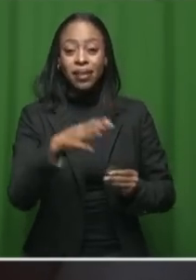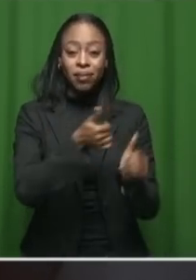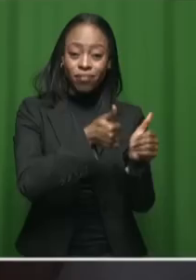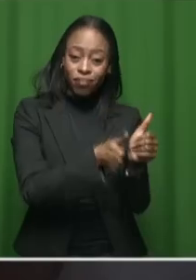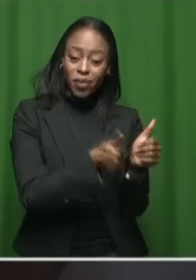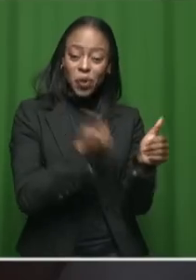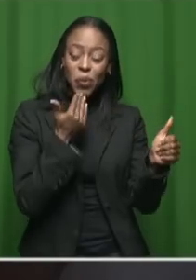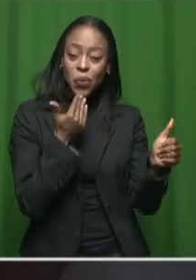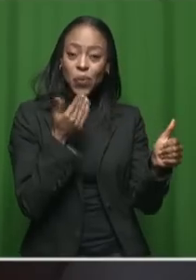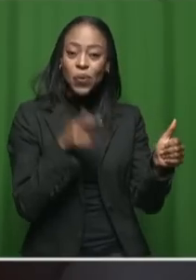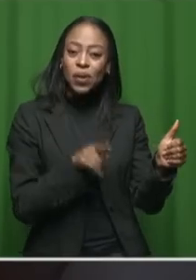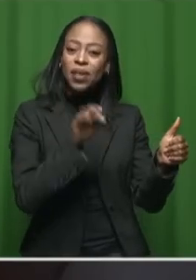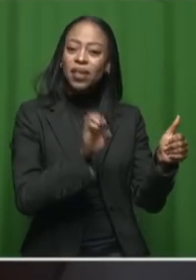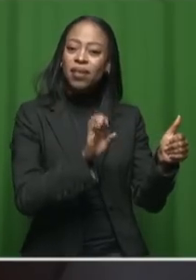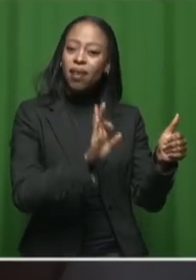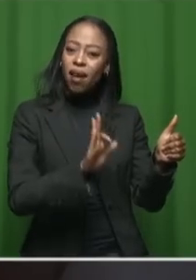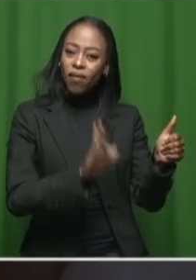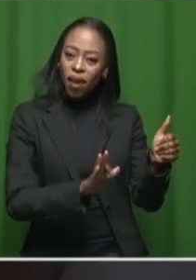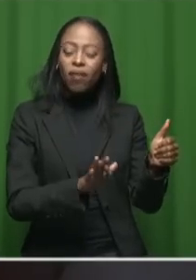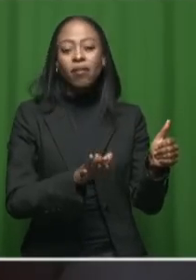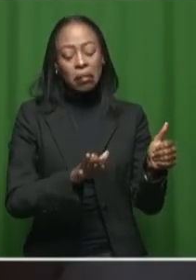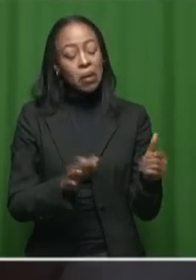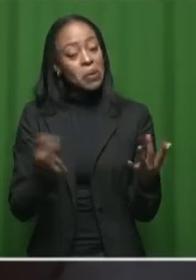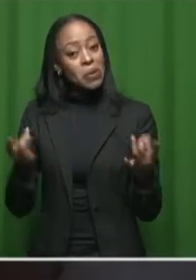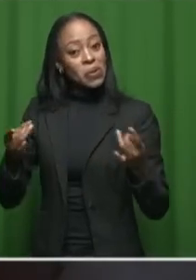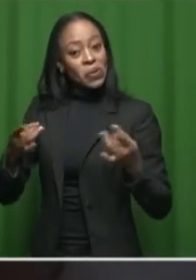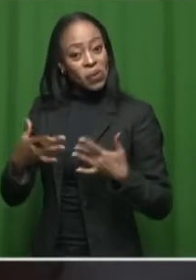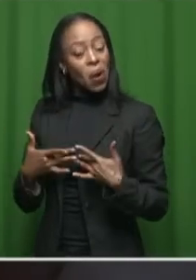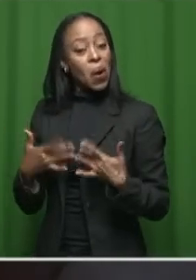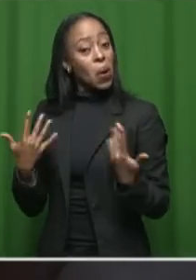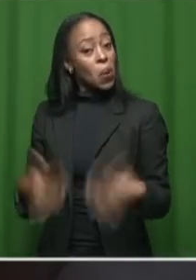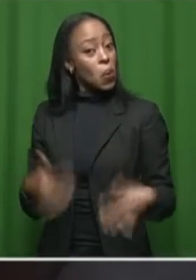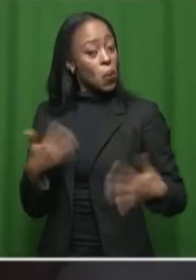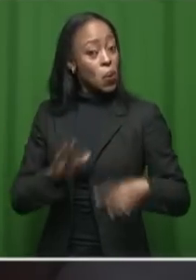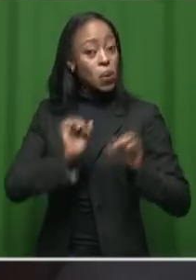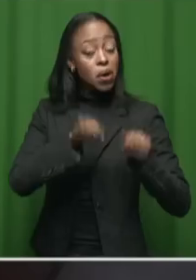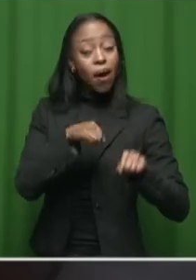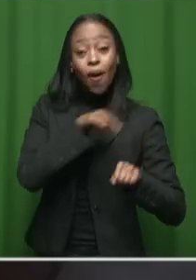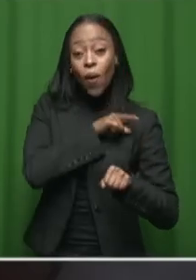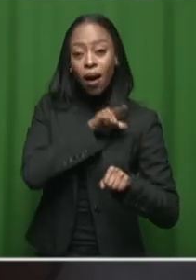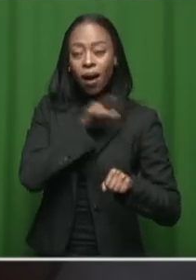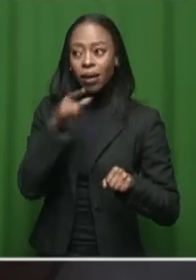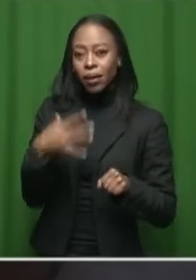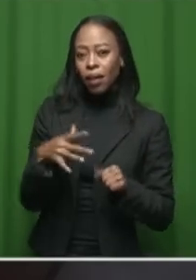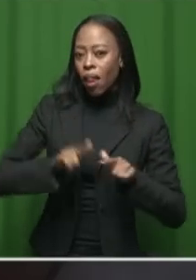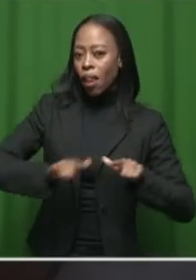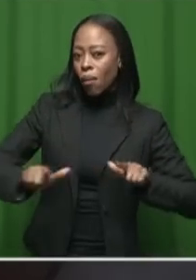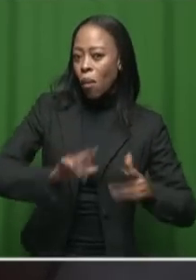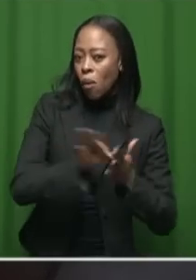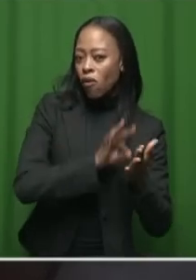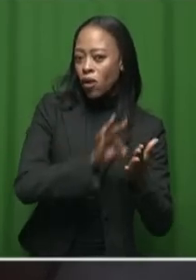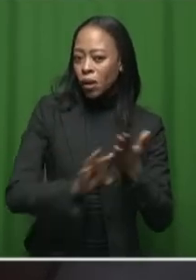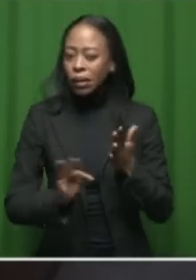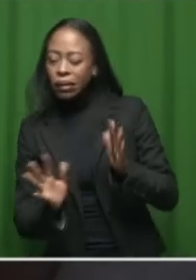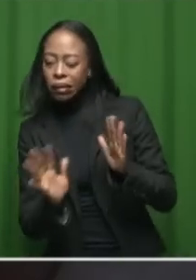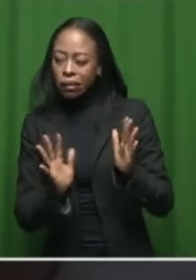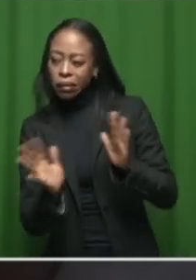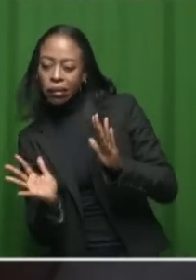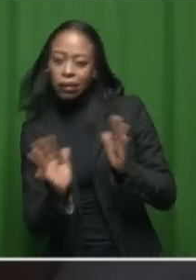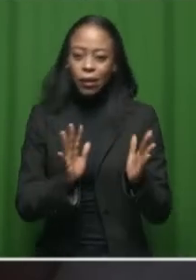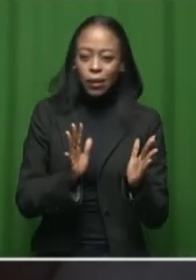the economic freedom fighters, surprisingly so, because, apparently Limpopo voters were leaning more